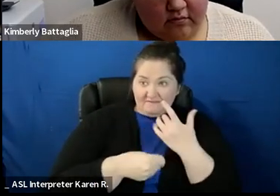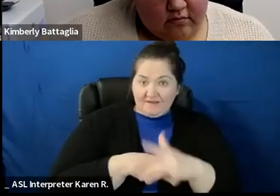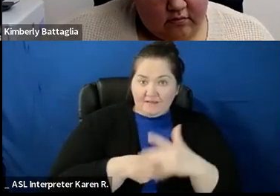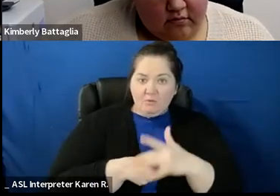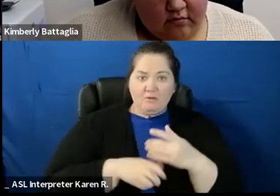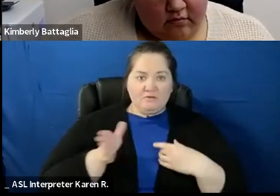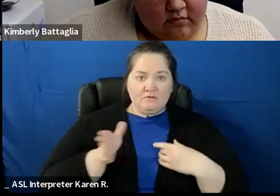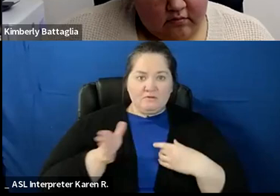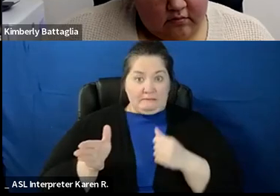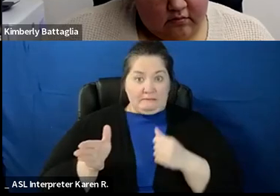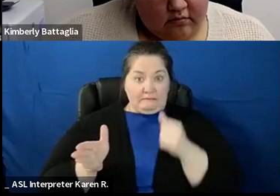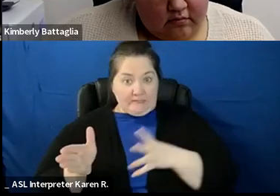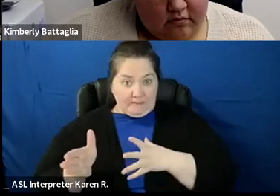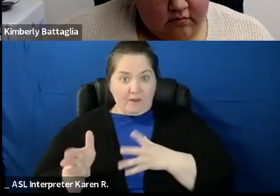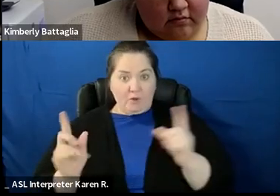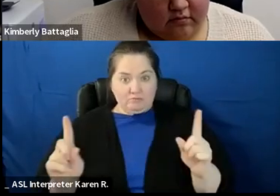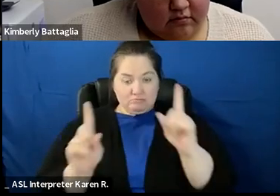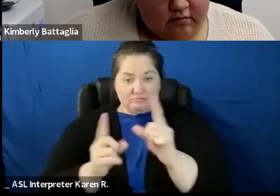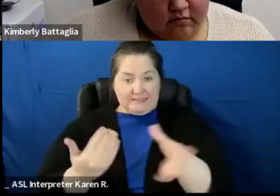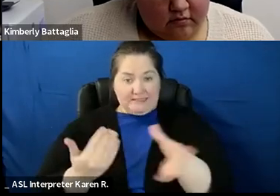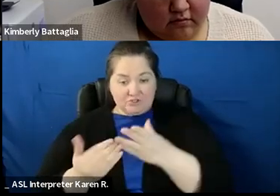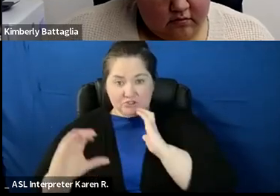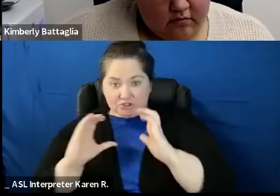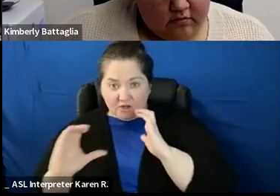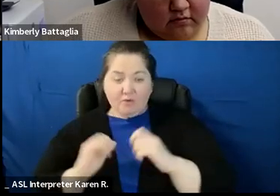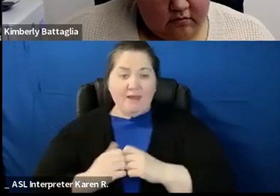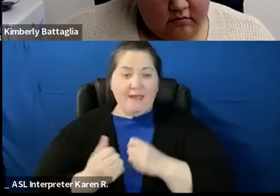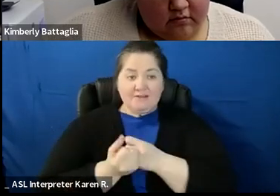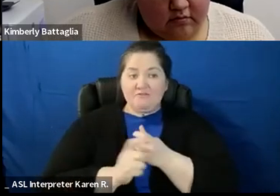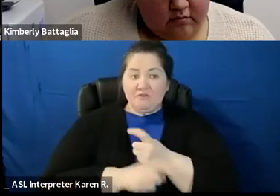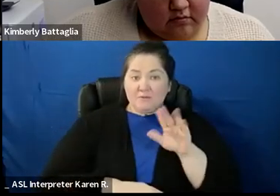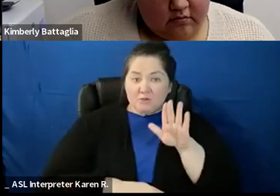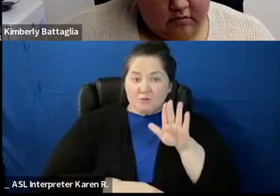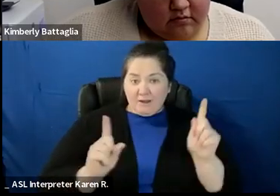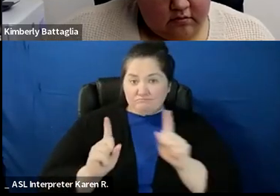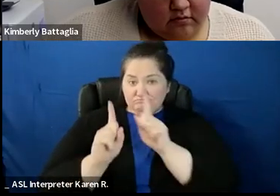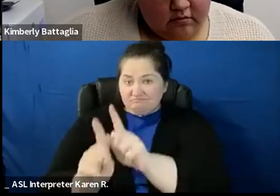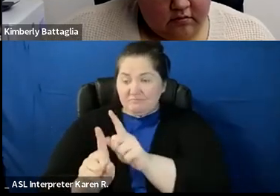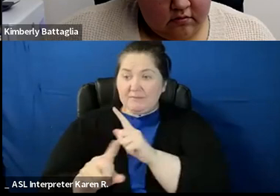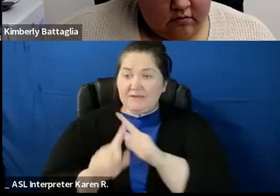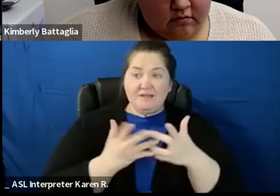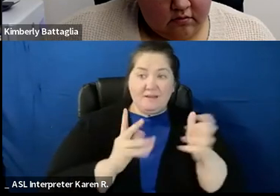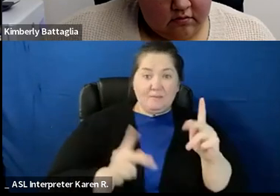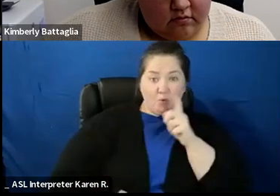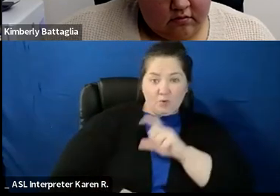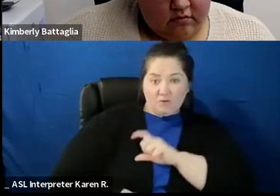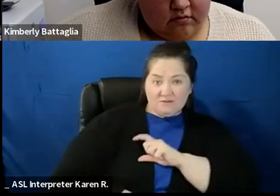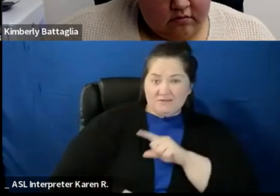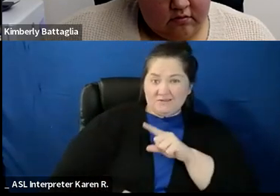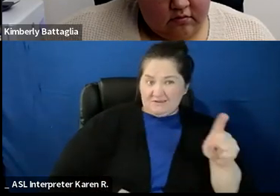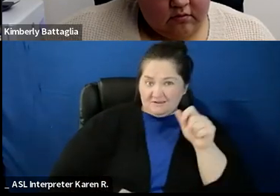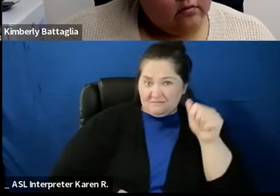having advocates from the tribe go with them? Because a lot of these people, they don't